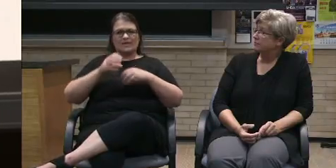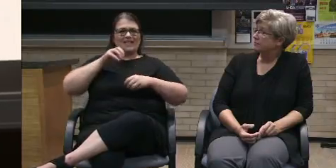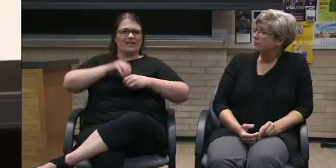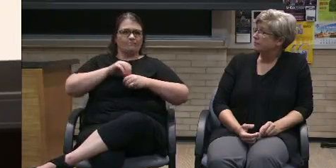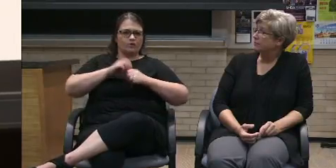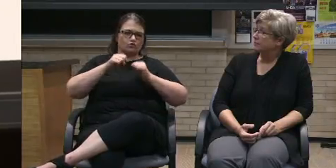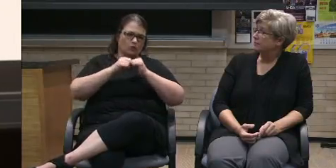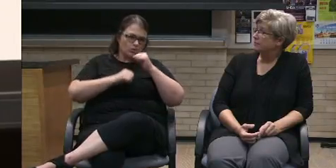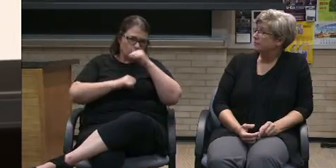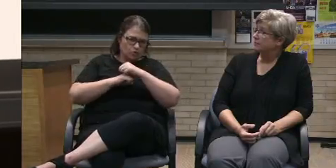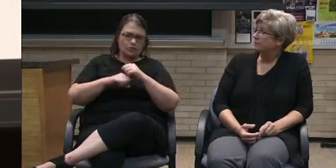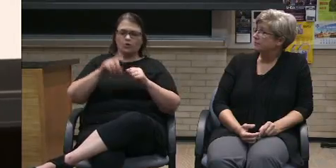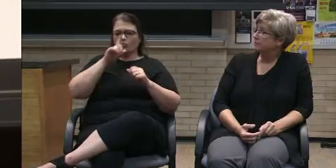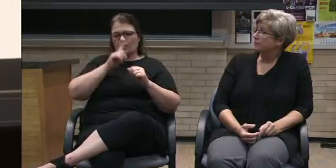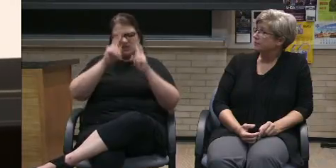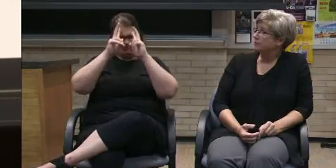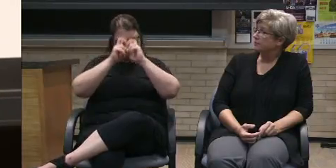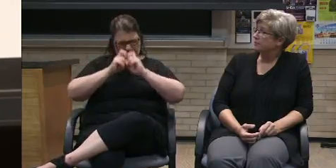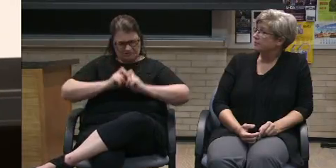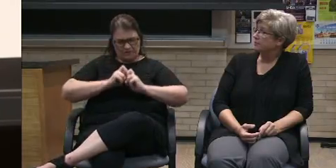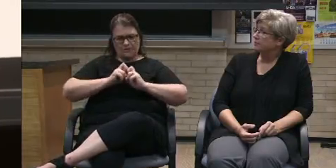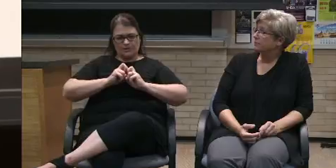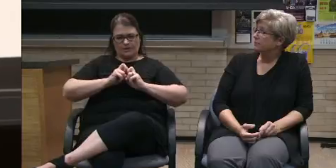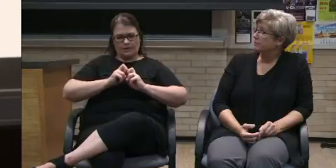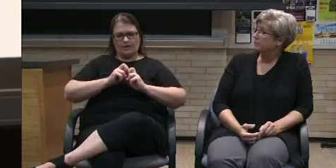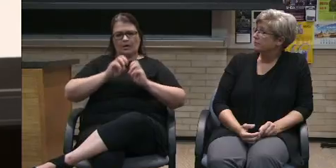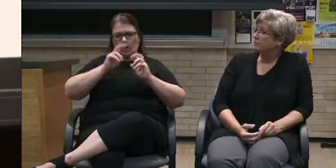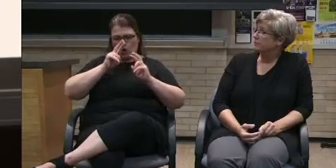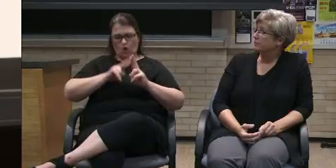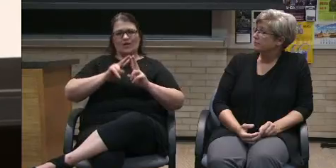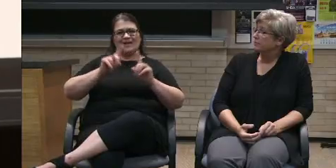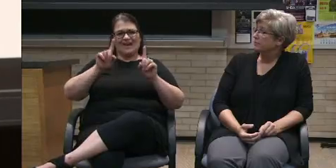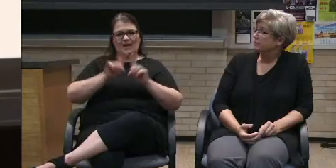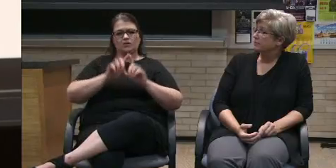student success to the student body as a whole. Okay, so